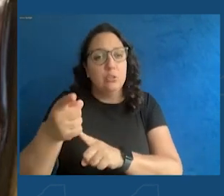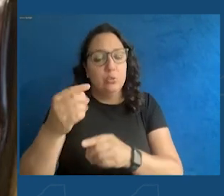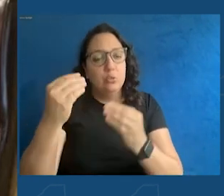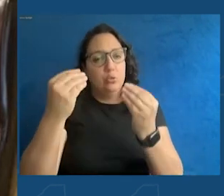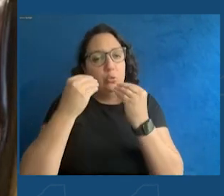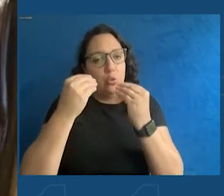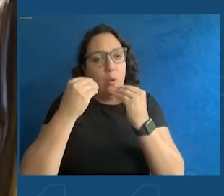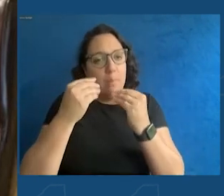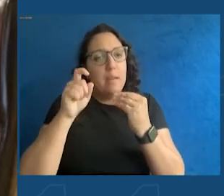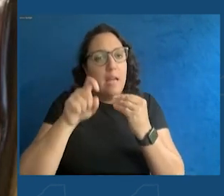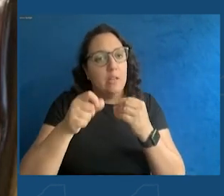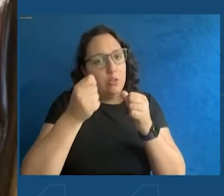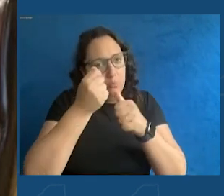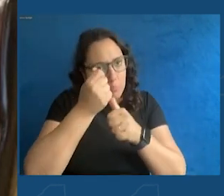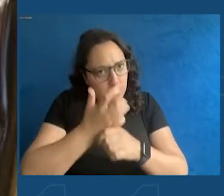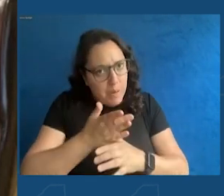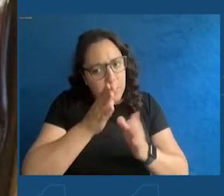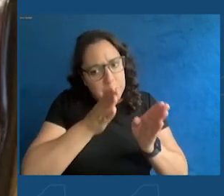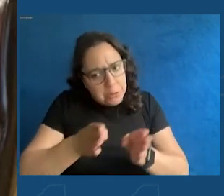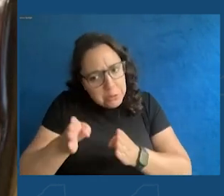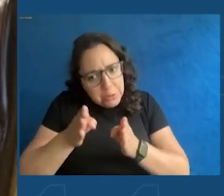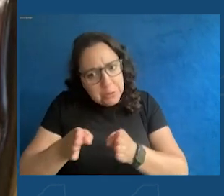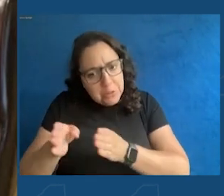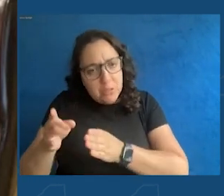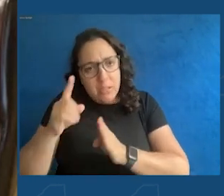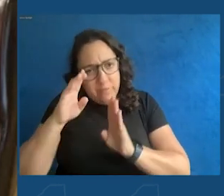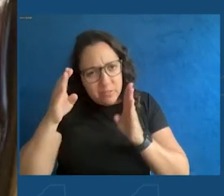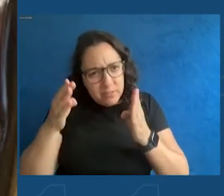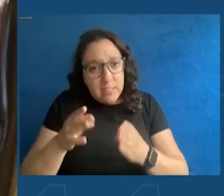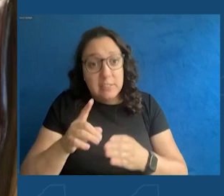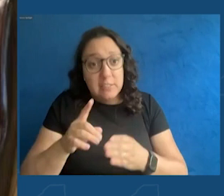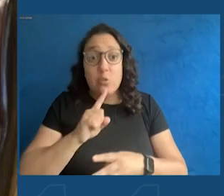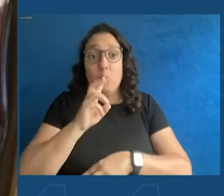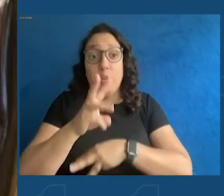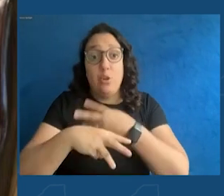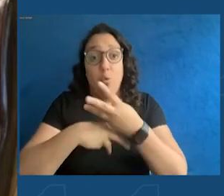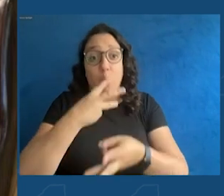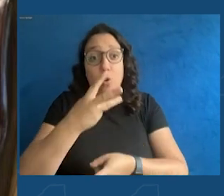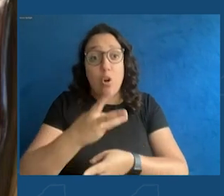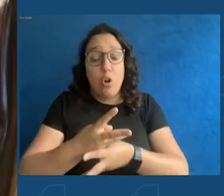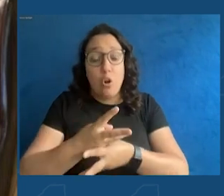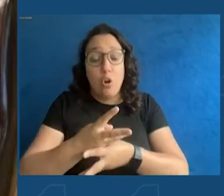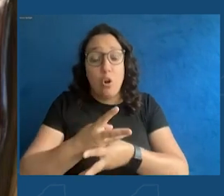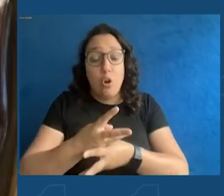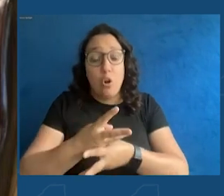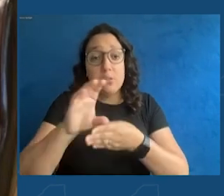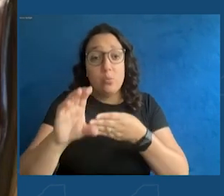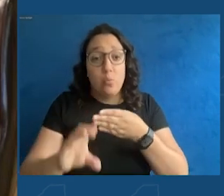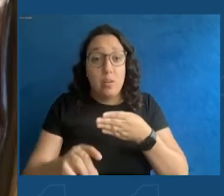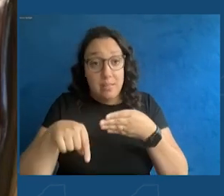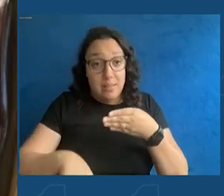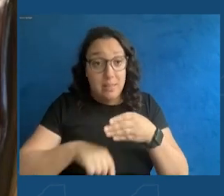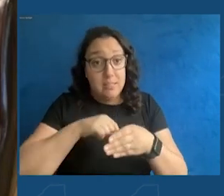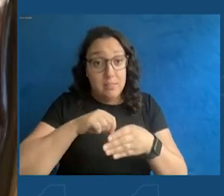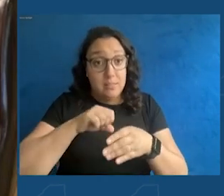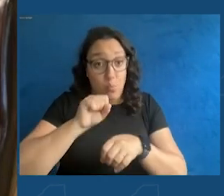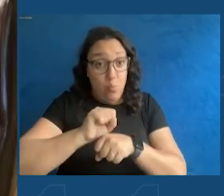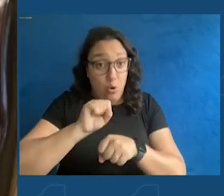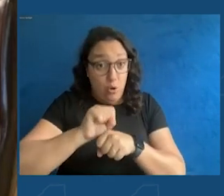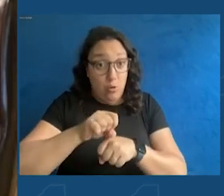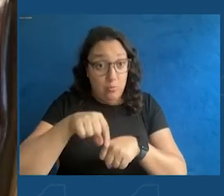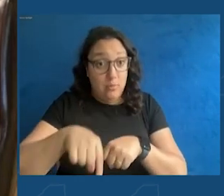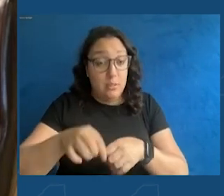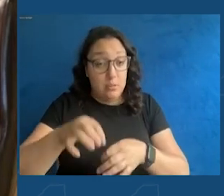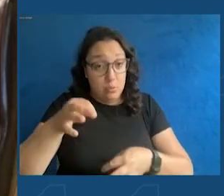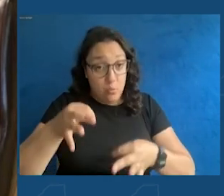an open mind, and attention to real-world consequences to the work of this court, and I hope to do the same.